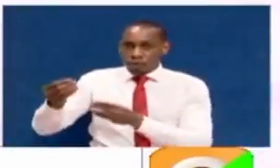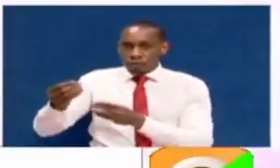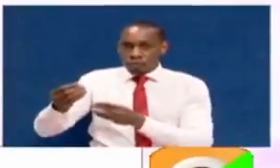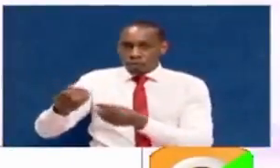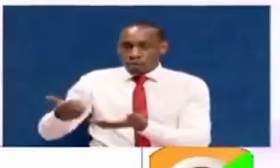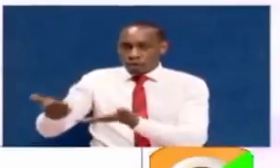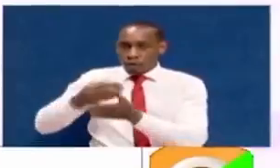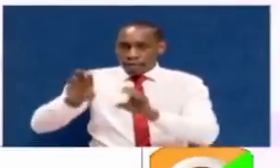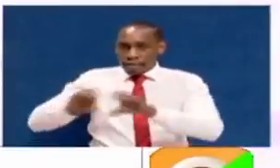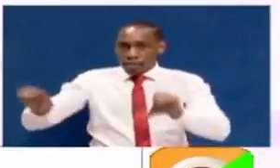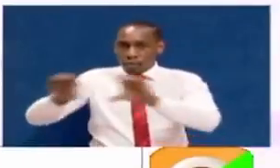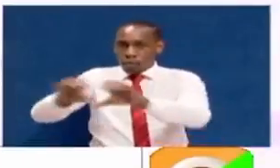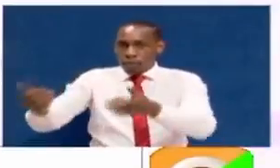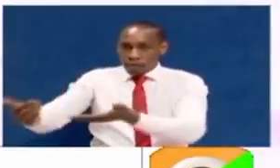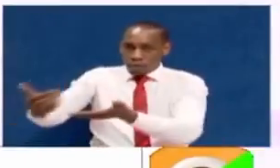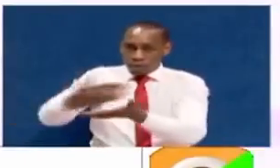kuni. Akaenda